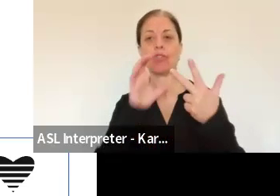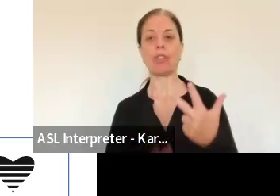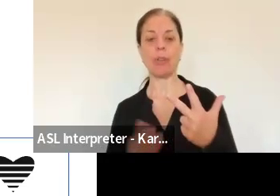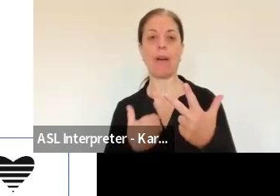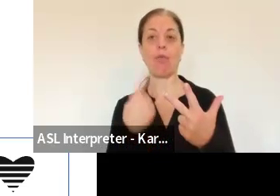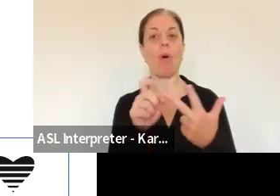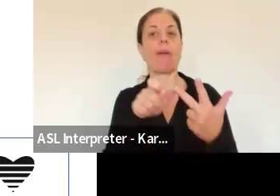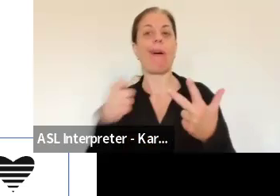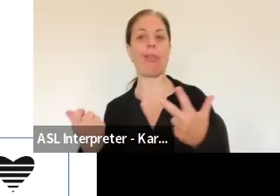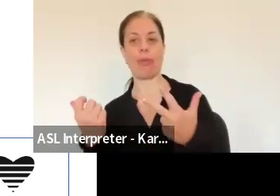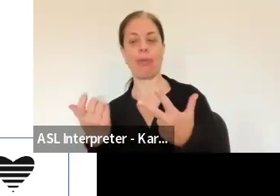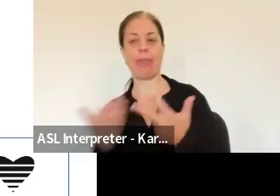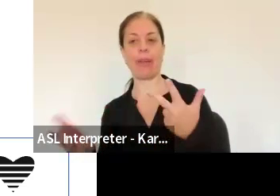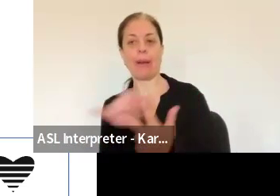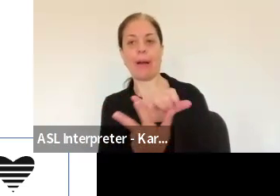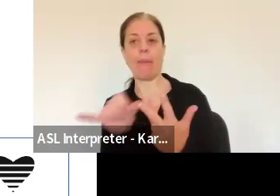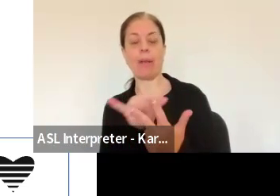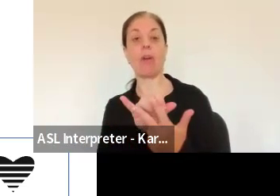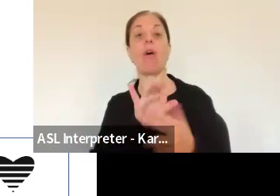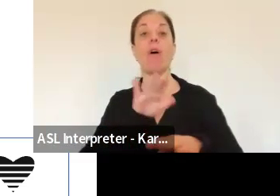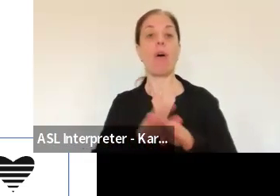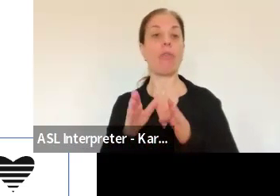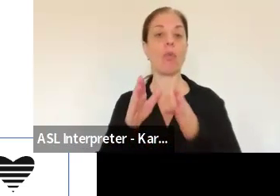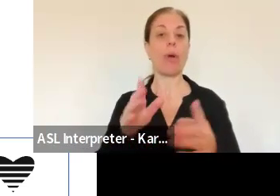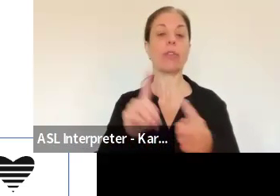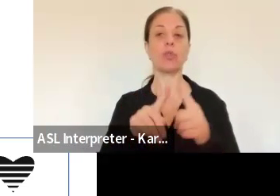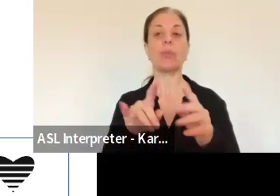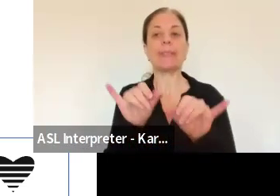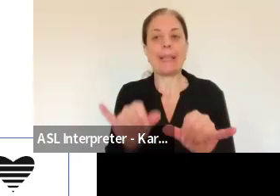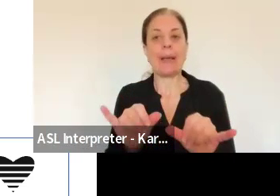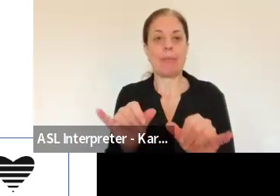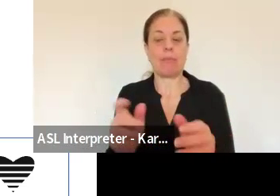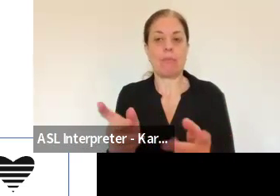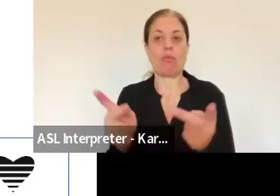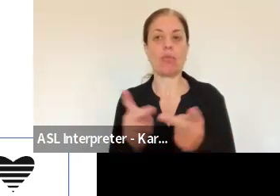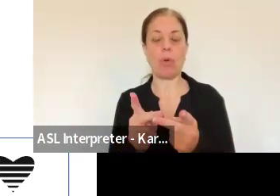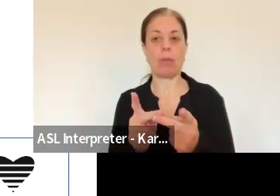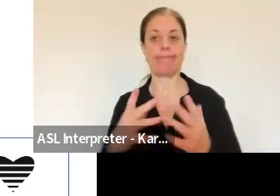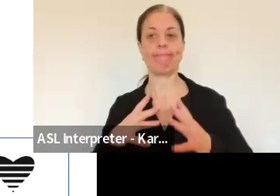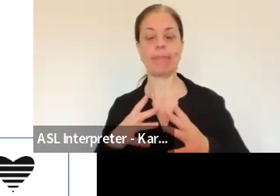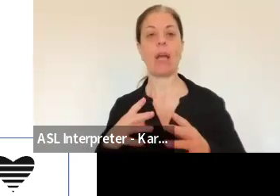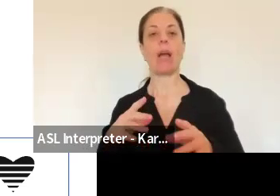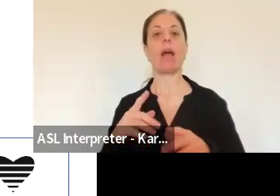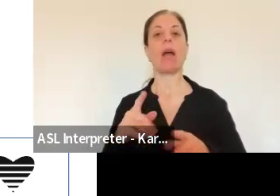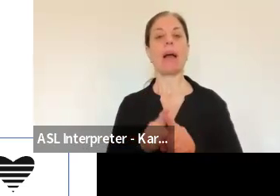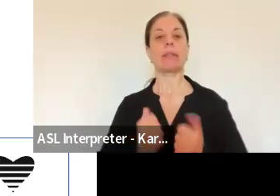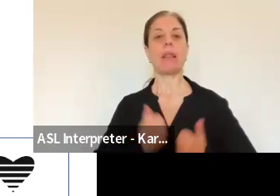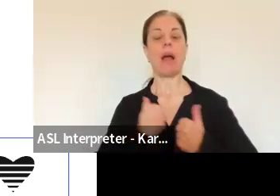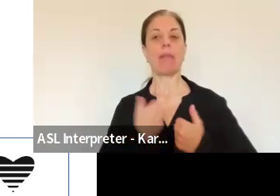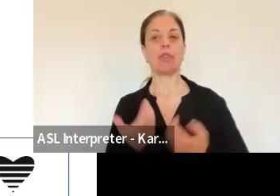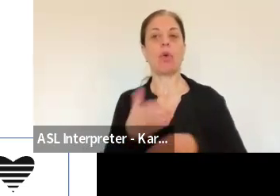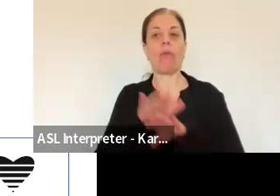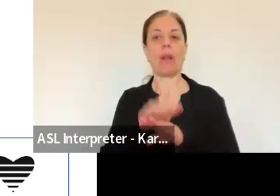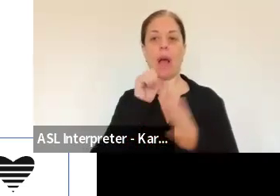one other thing in common. They are on their way to the same resort. As their lives collide in unexpected ways, they